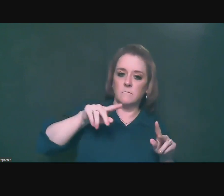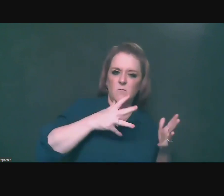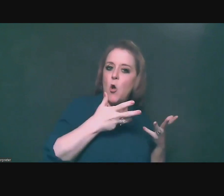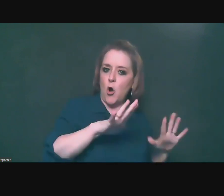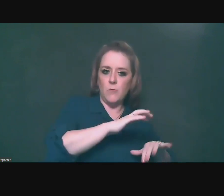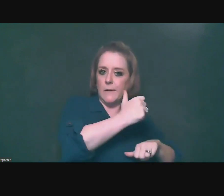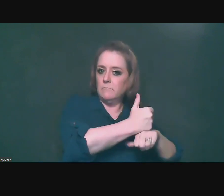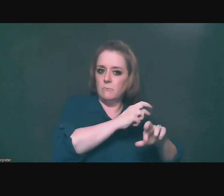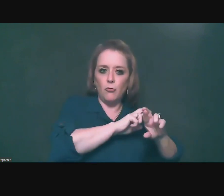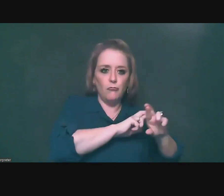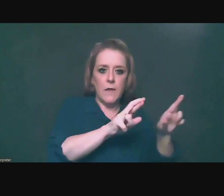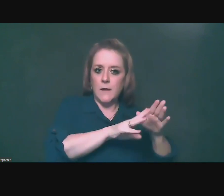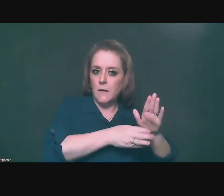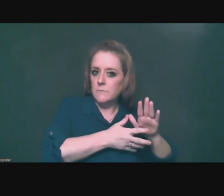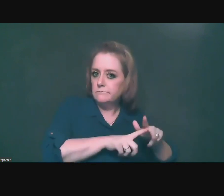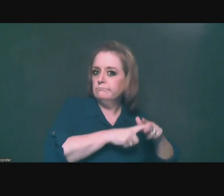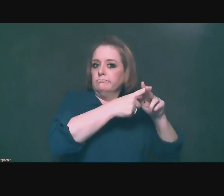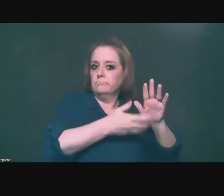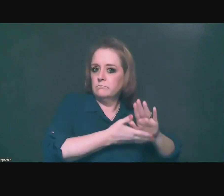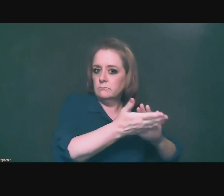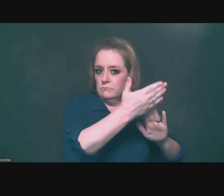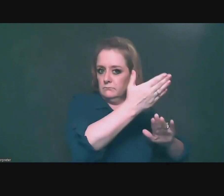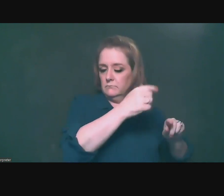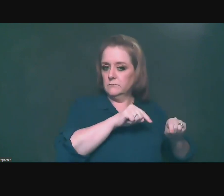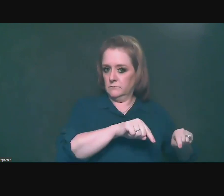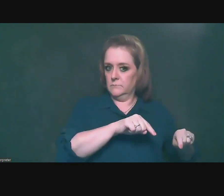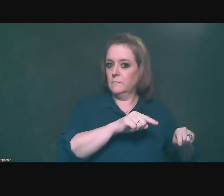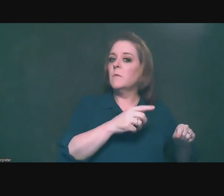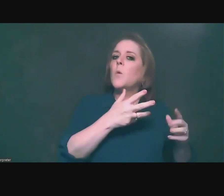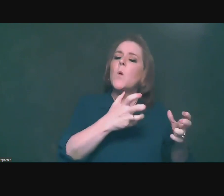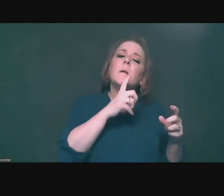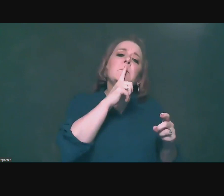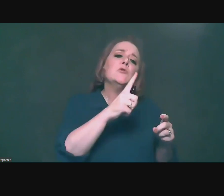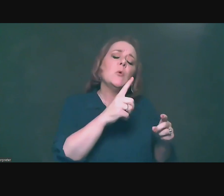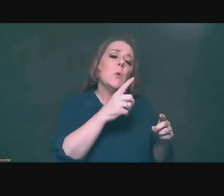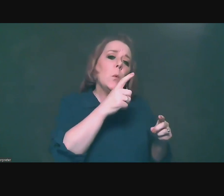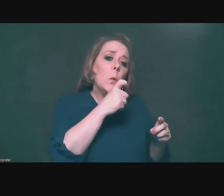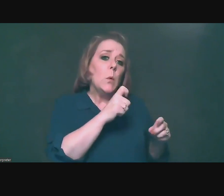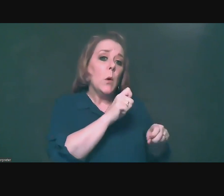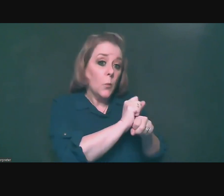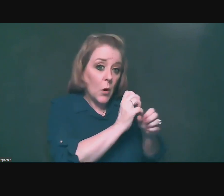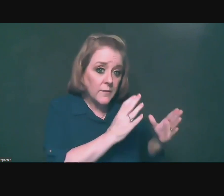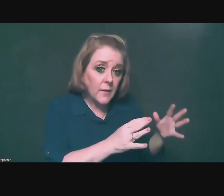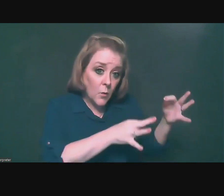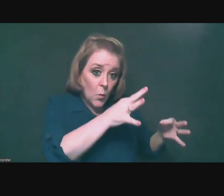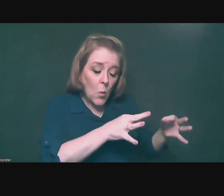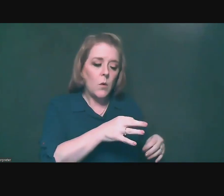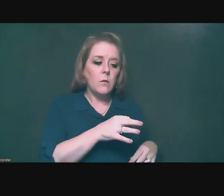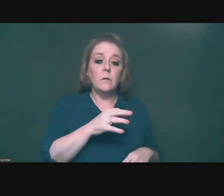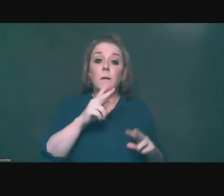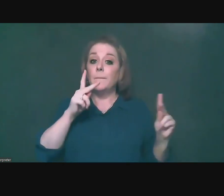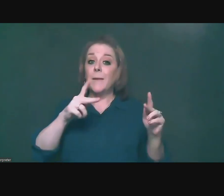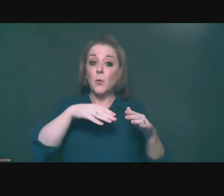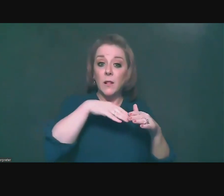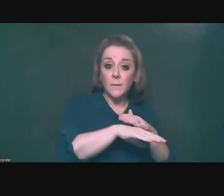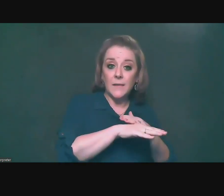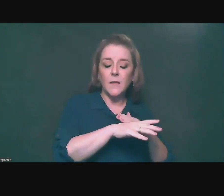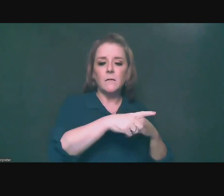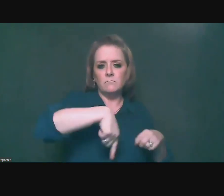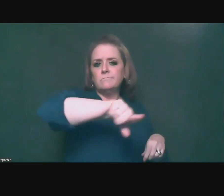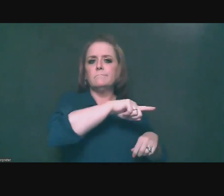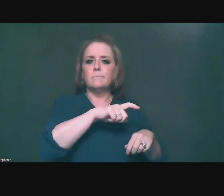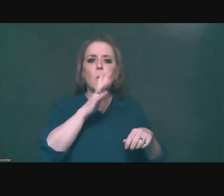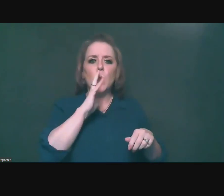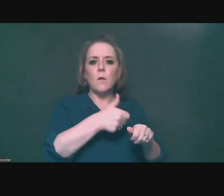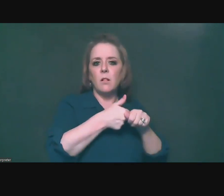in place to make sure that our citizens and our court personnel will follow the protection guidelines.